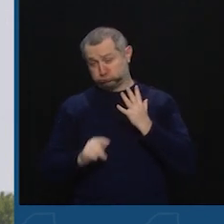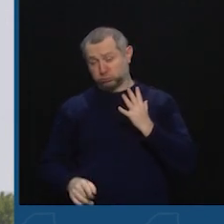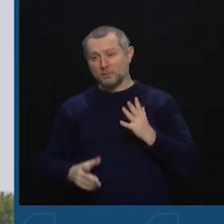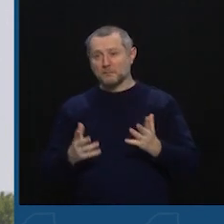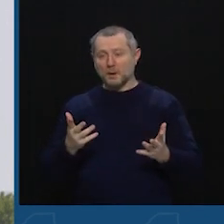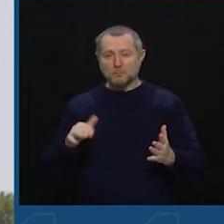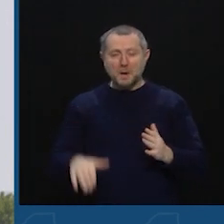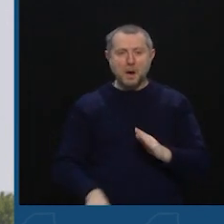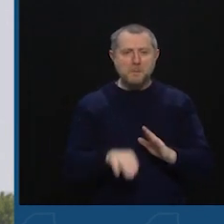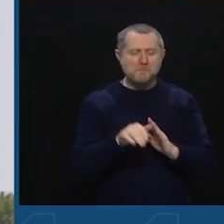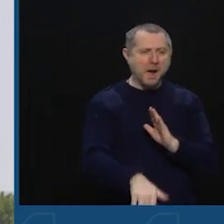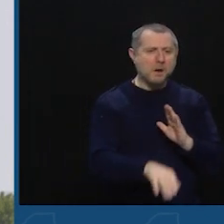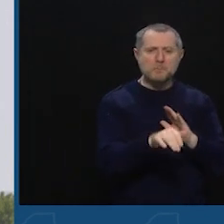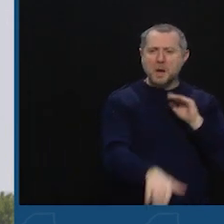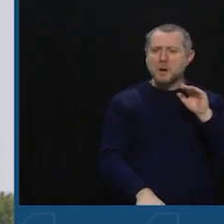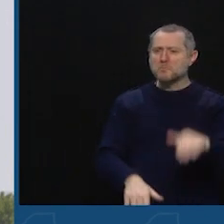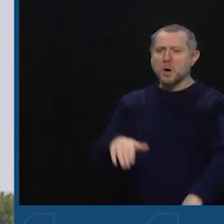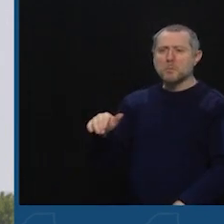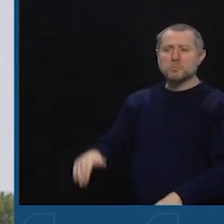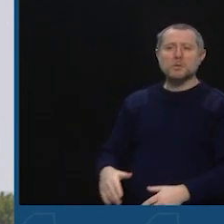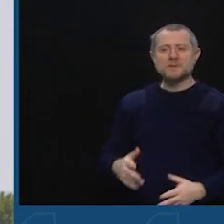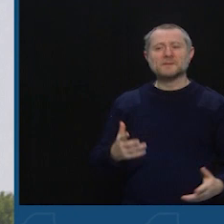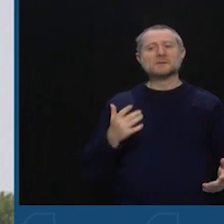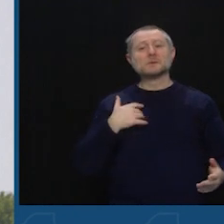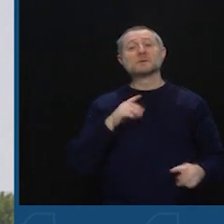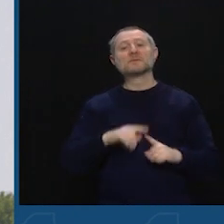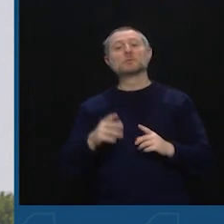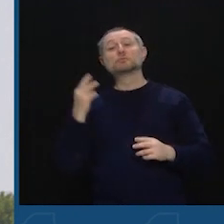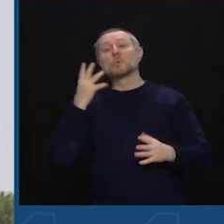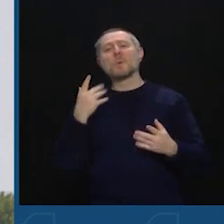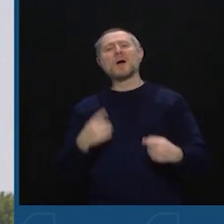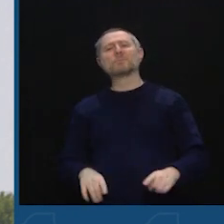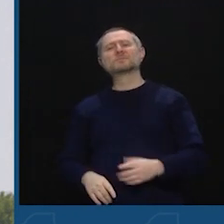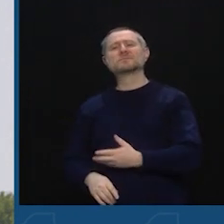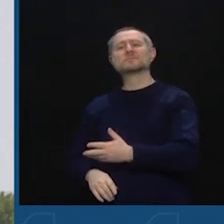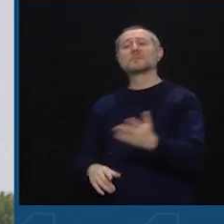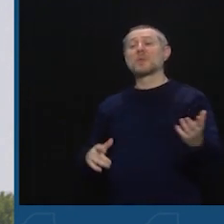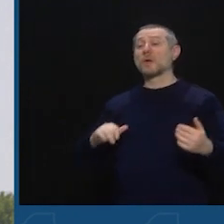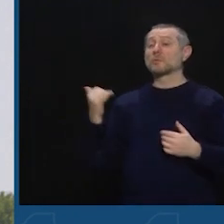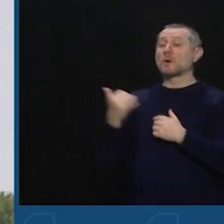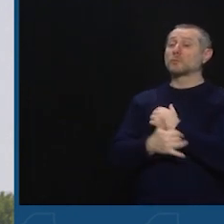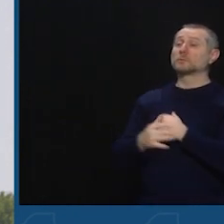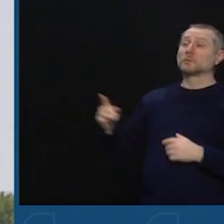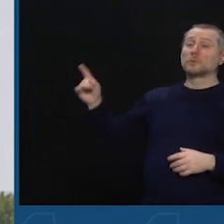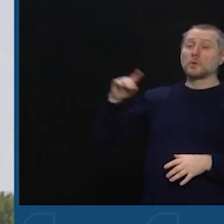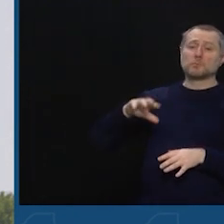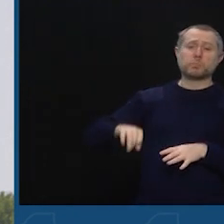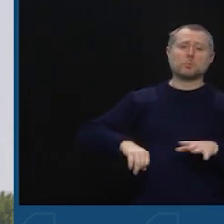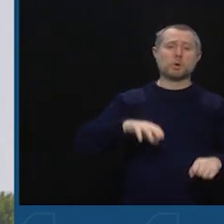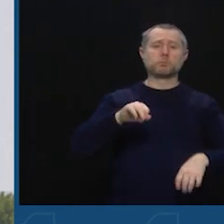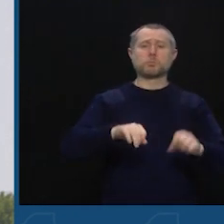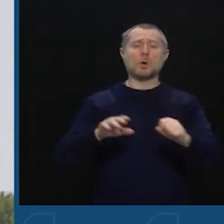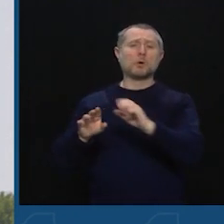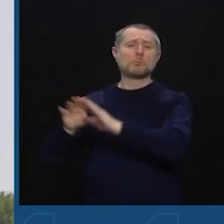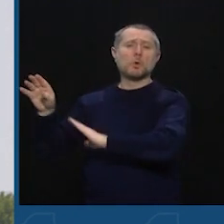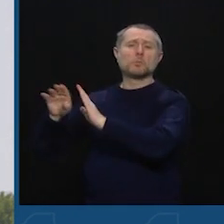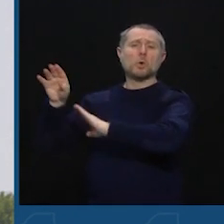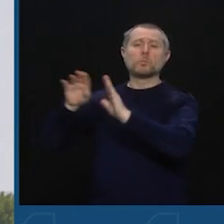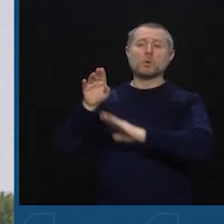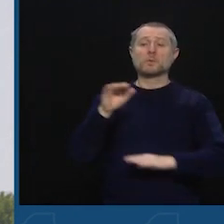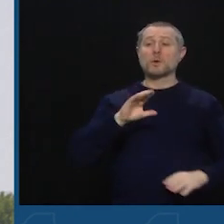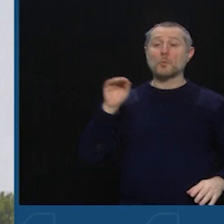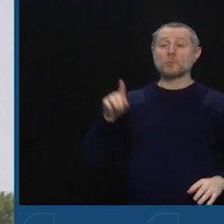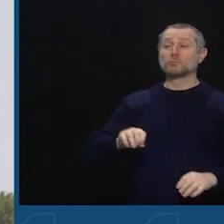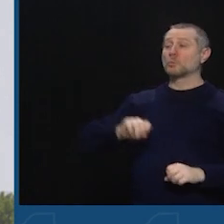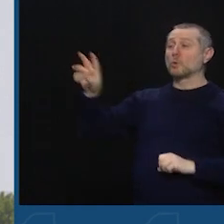You can point back to various reasons, whether it was foreign competition, people took their jobs overseas, and yeah, it was hard, but I